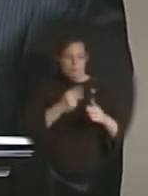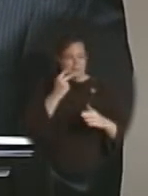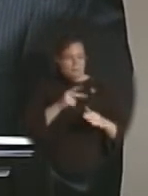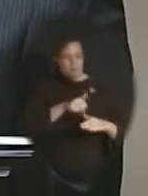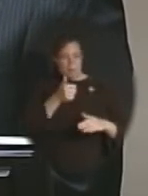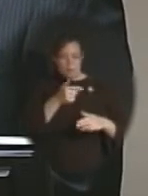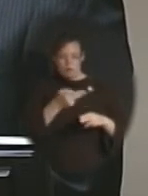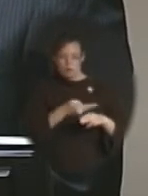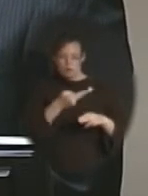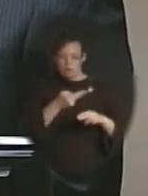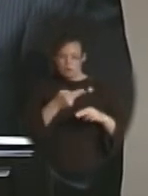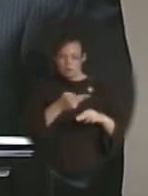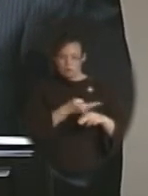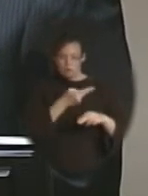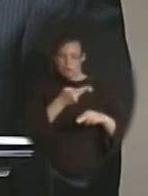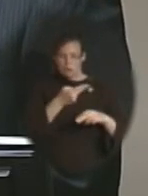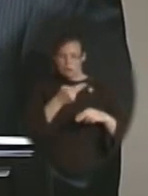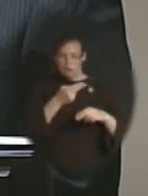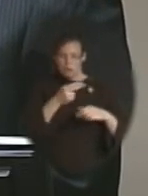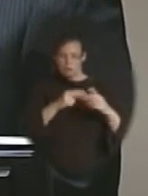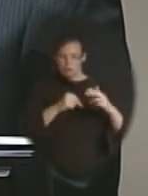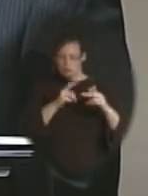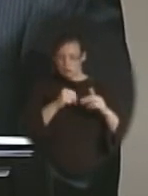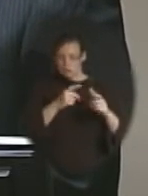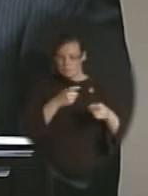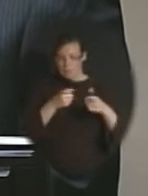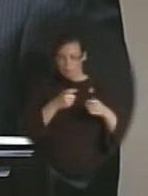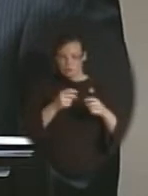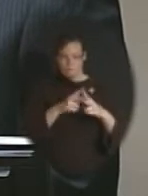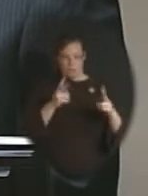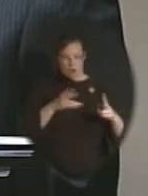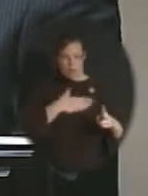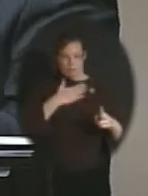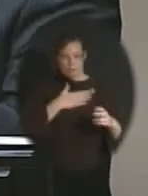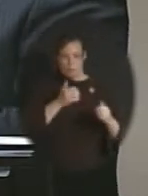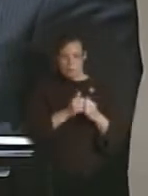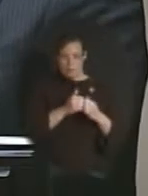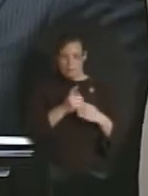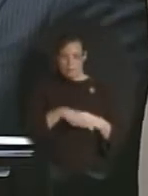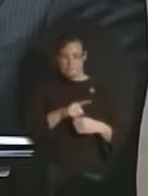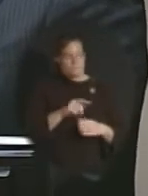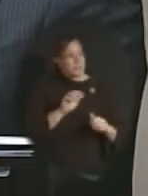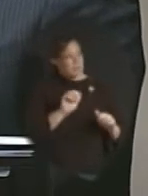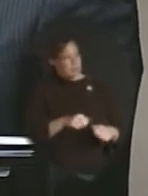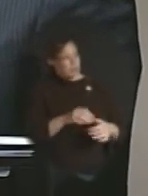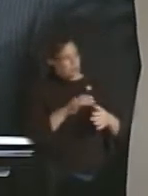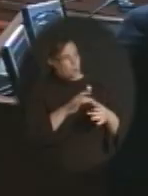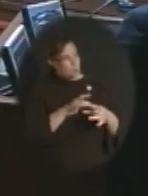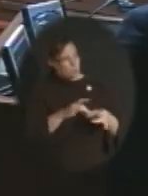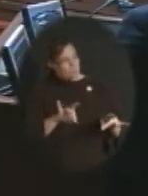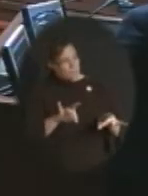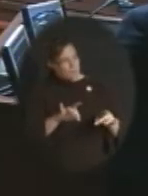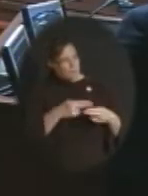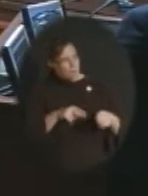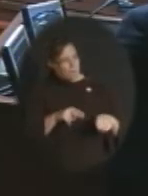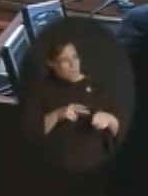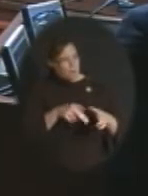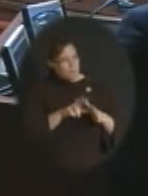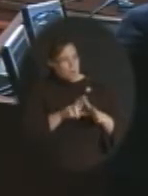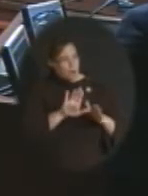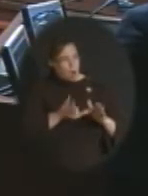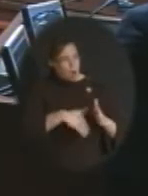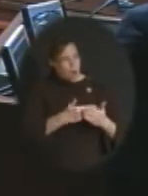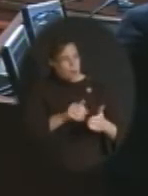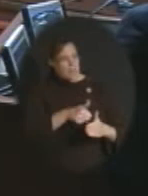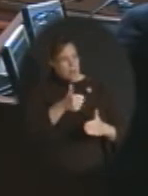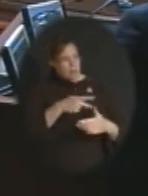construction managers, and they're really good. So, like I say, I'm very happy with them. Could you briefly review for all of us the other projects